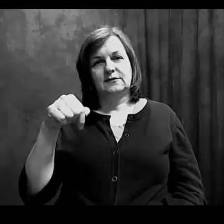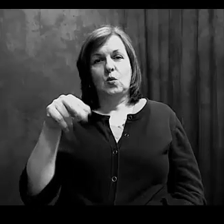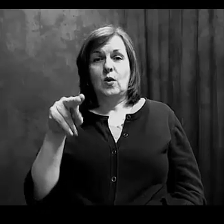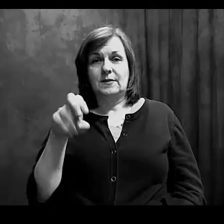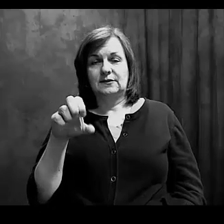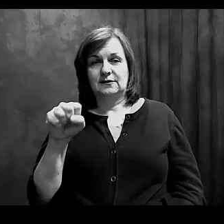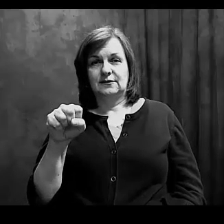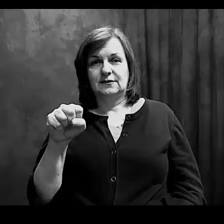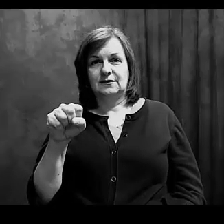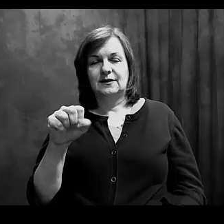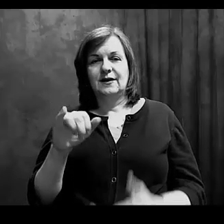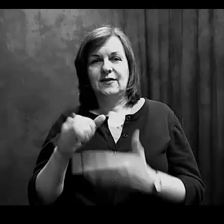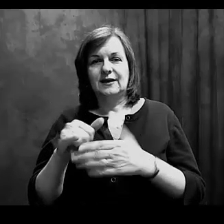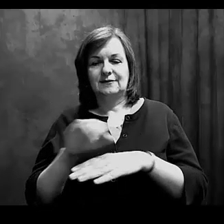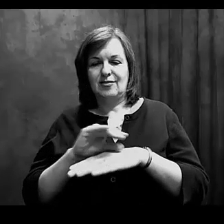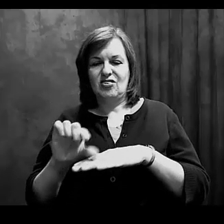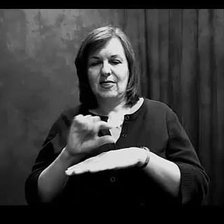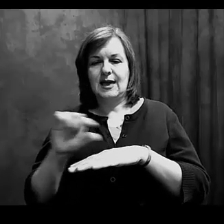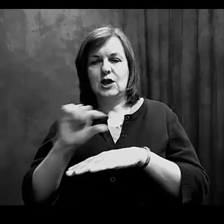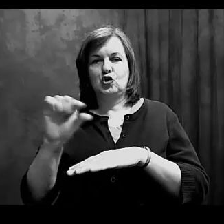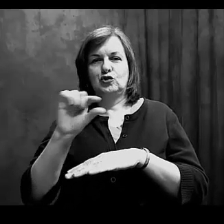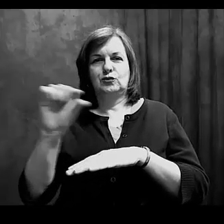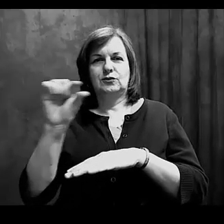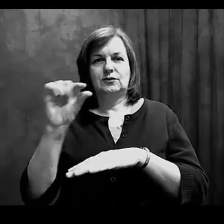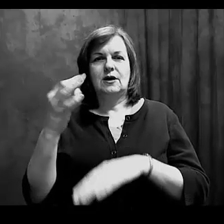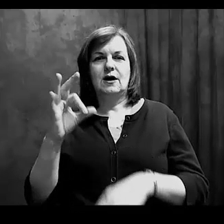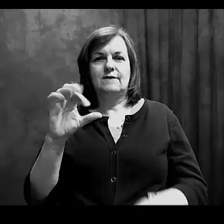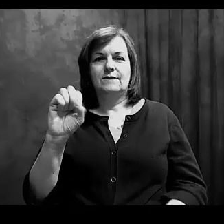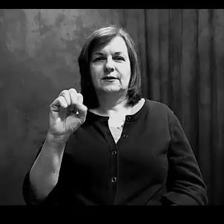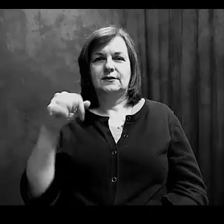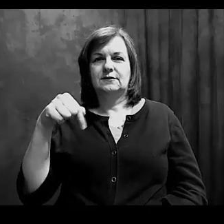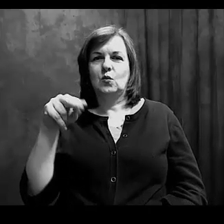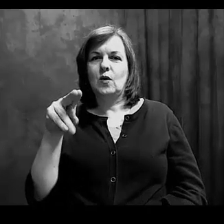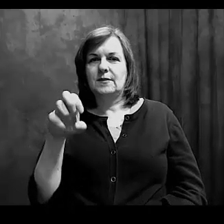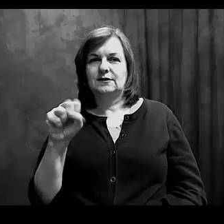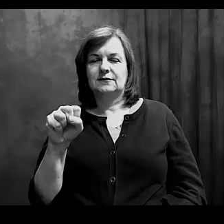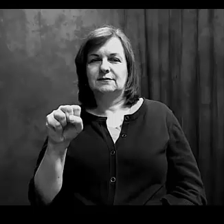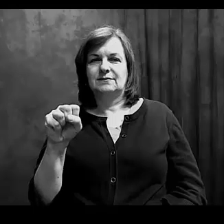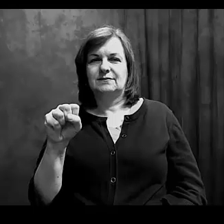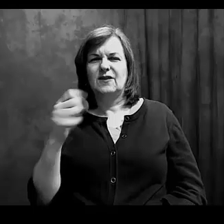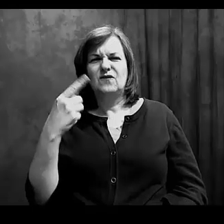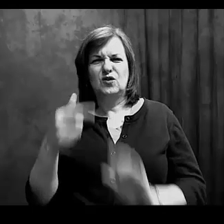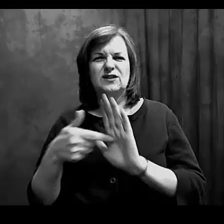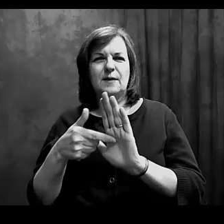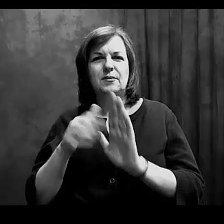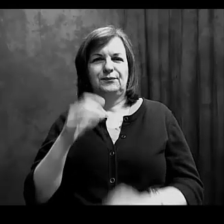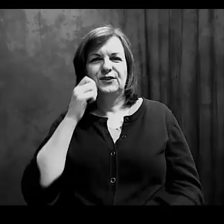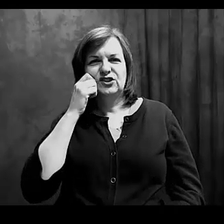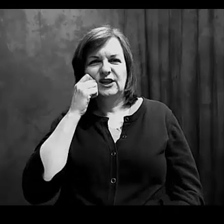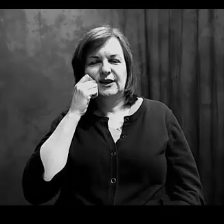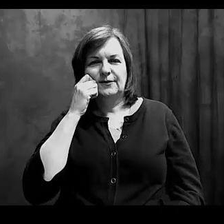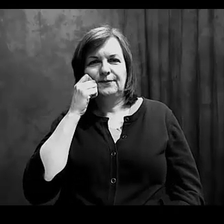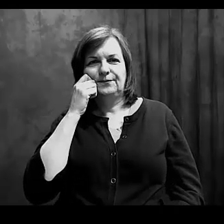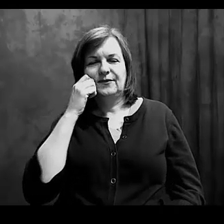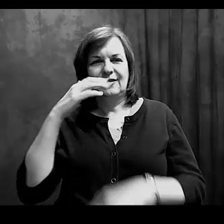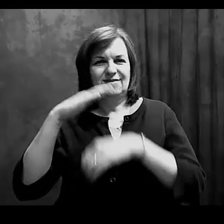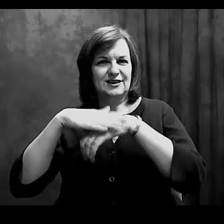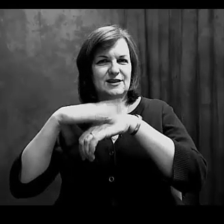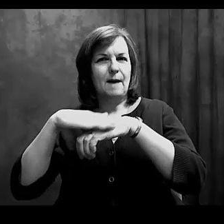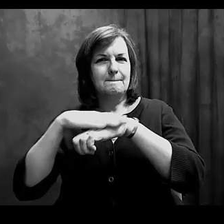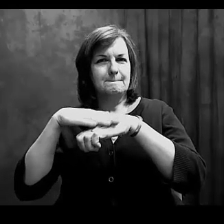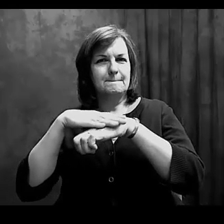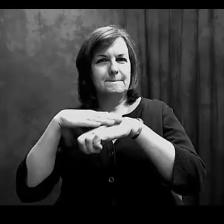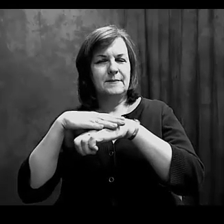these are just plain squamous cells, but they're in layers. You see this? This is like your skin. So the outer